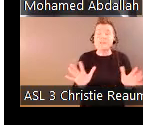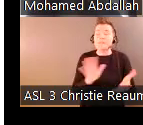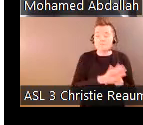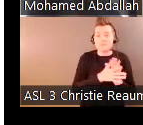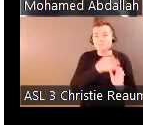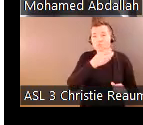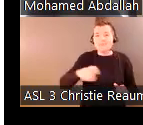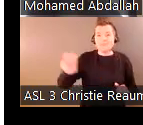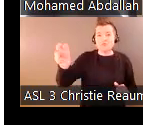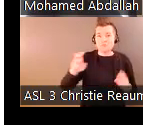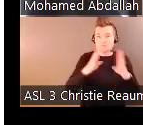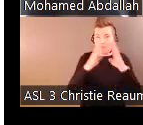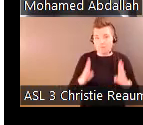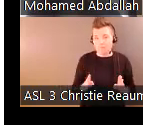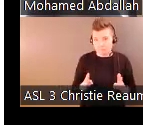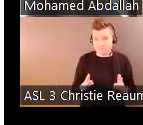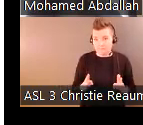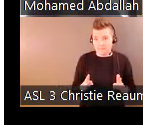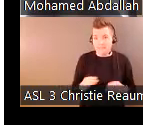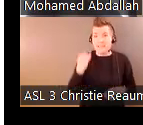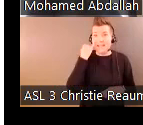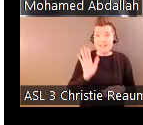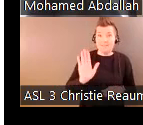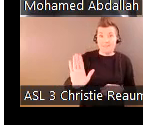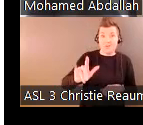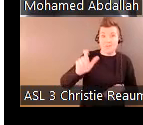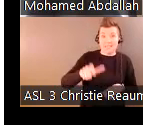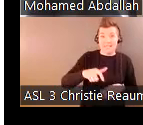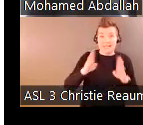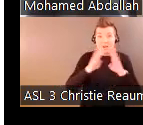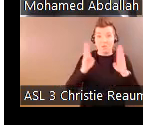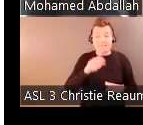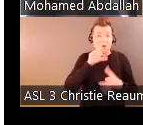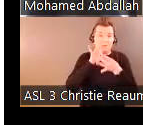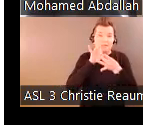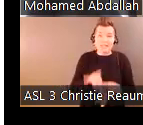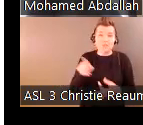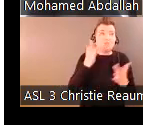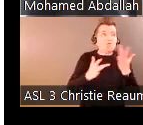needs if the need is not related to the shortage of housing in the community.